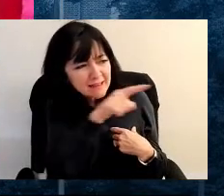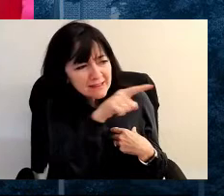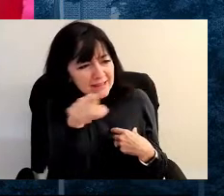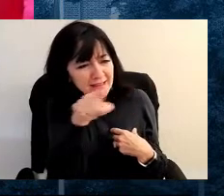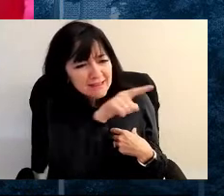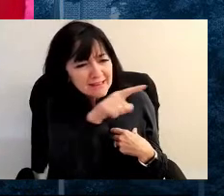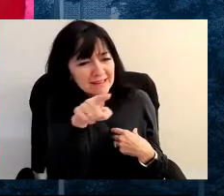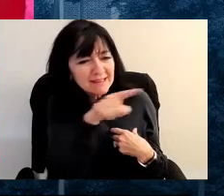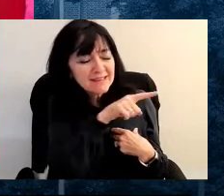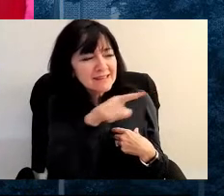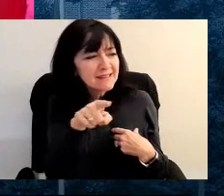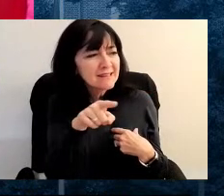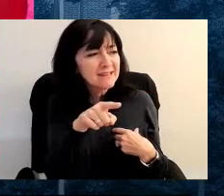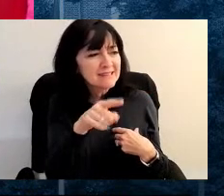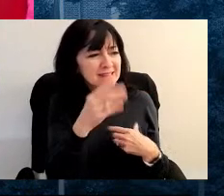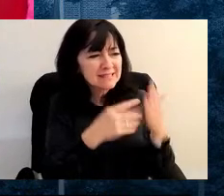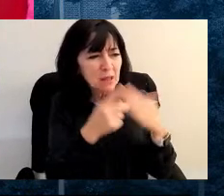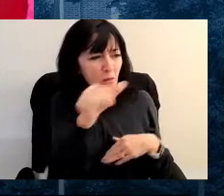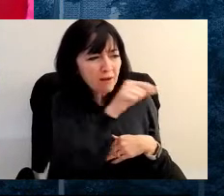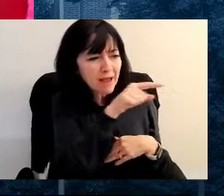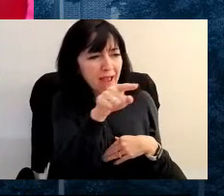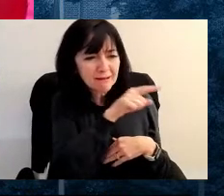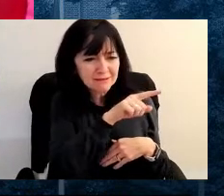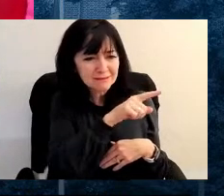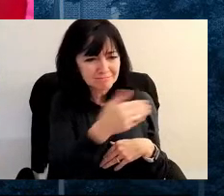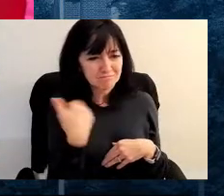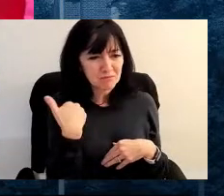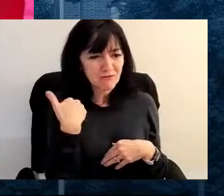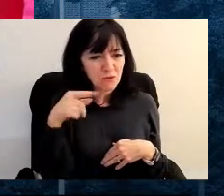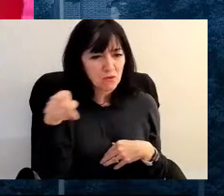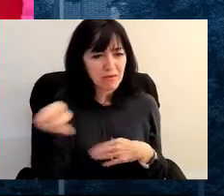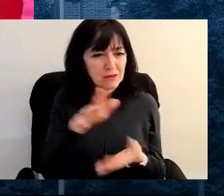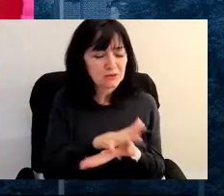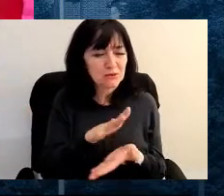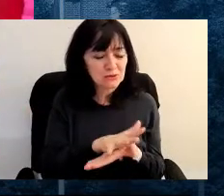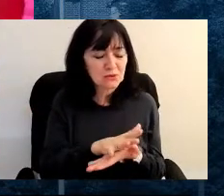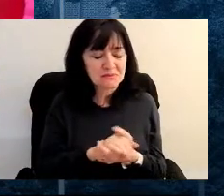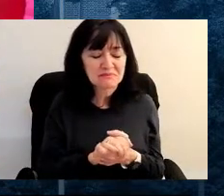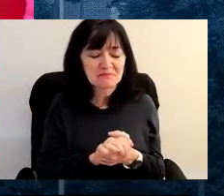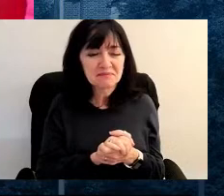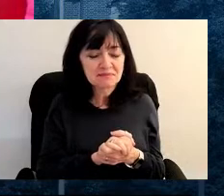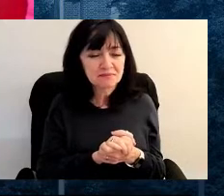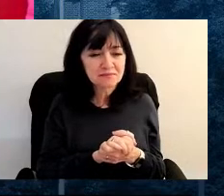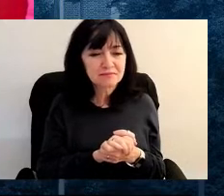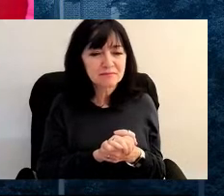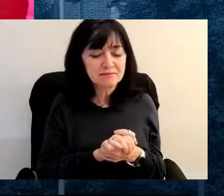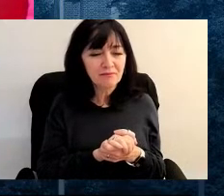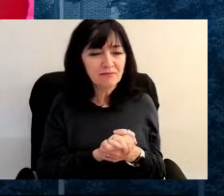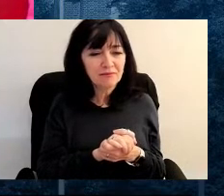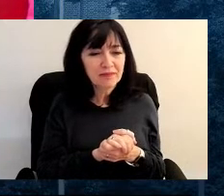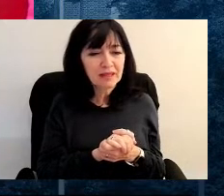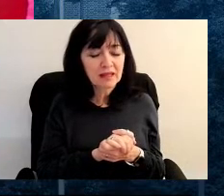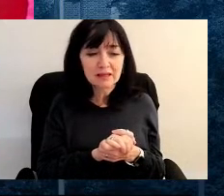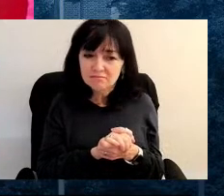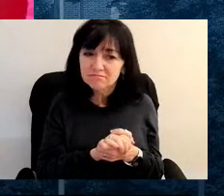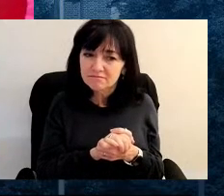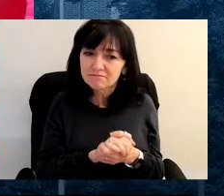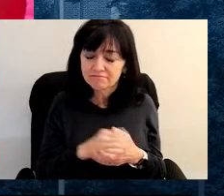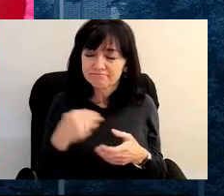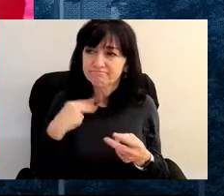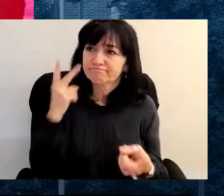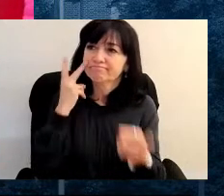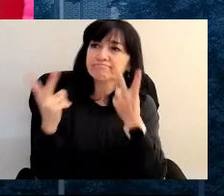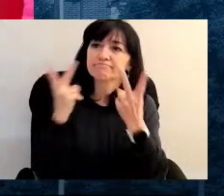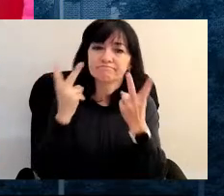paths crossed. And I know from my experience with my parents the difference a good teacher can make in the life of